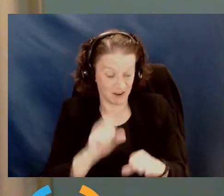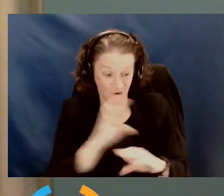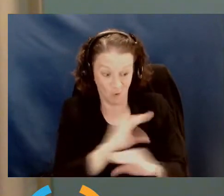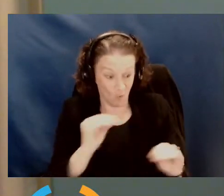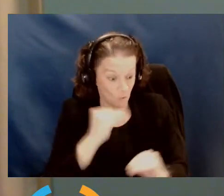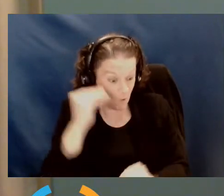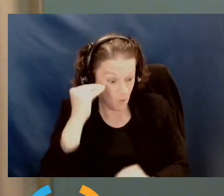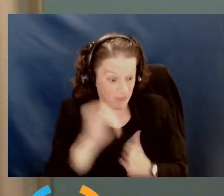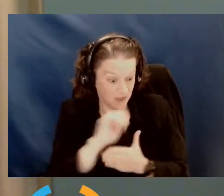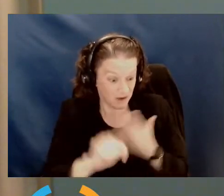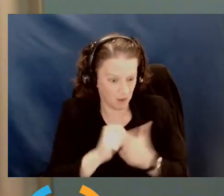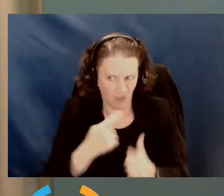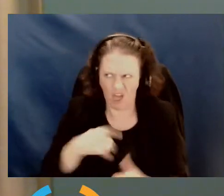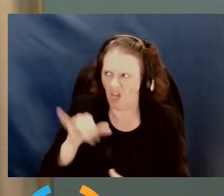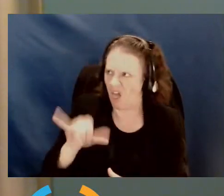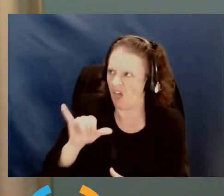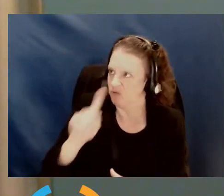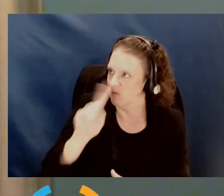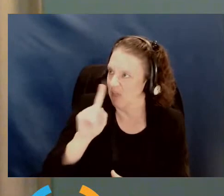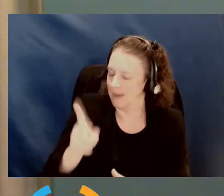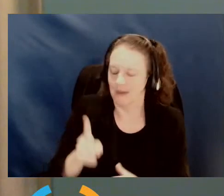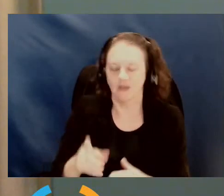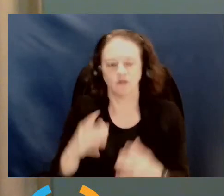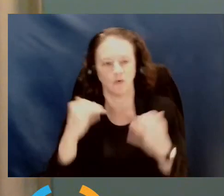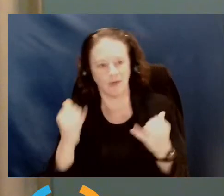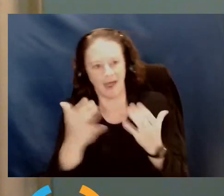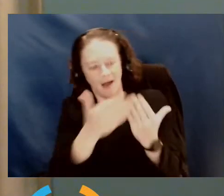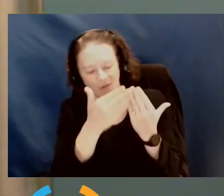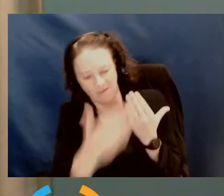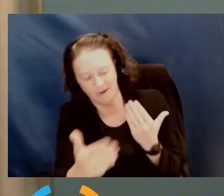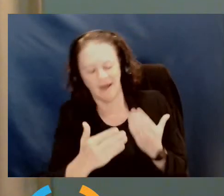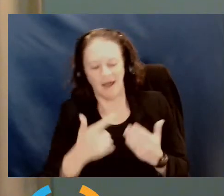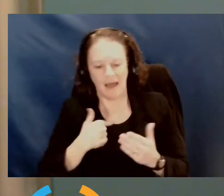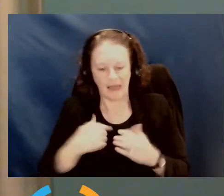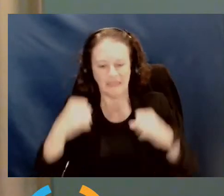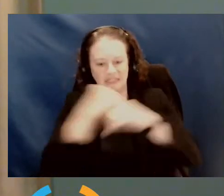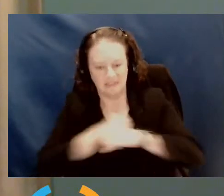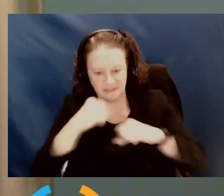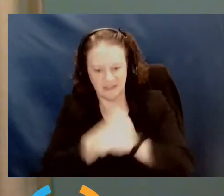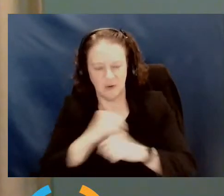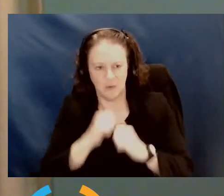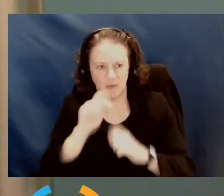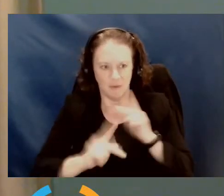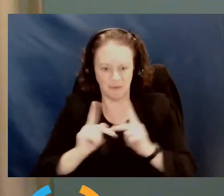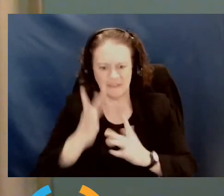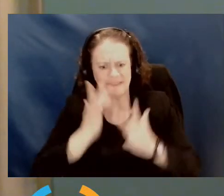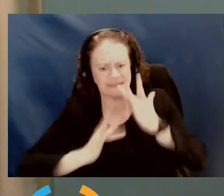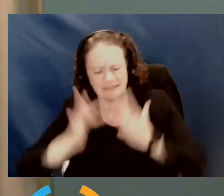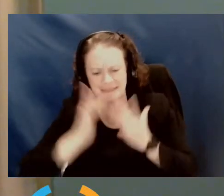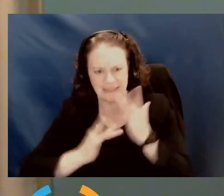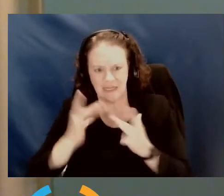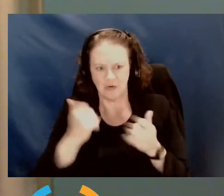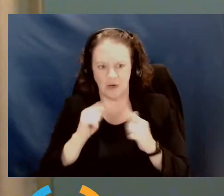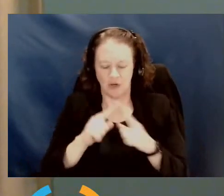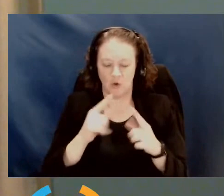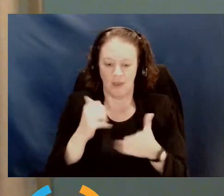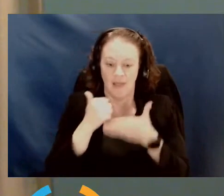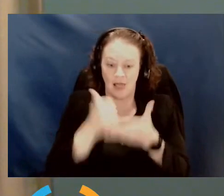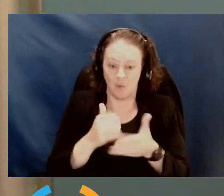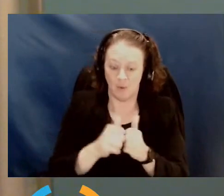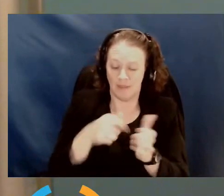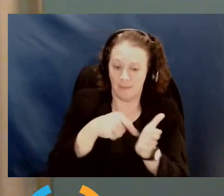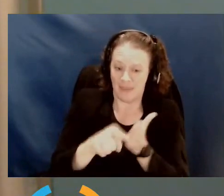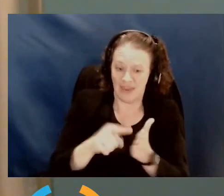who were hanging on by a thread, passing legislation like paid sick leave and helping create the Office of Small Business Assistance in the Secretary of